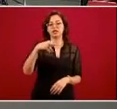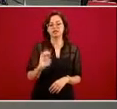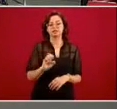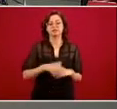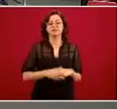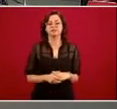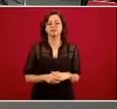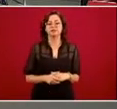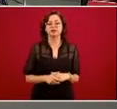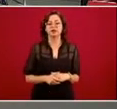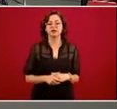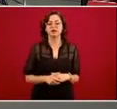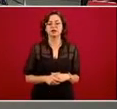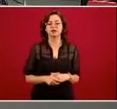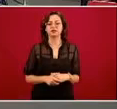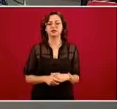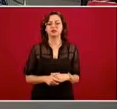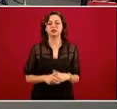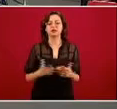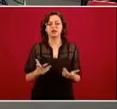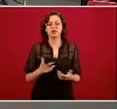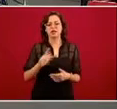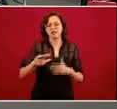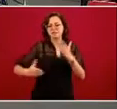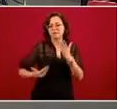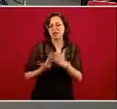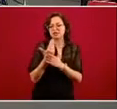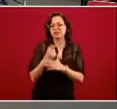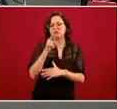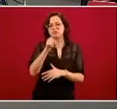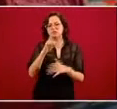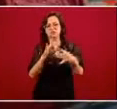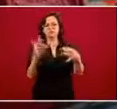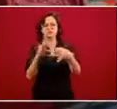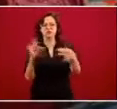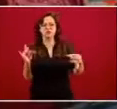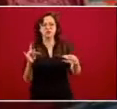Hi, I'm Jocelina Redondo from Notimex. This morning,